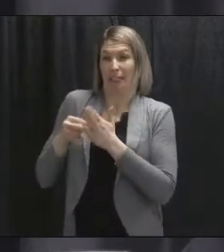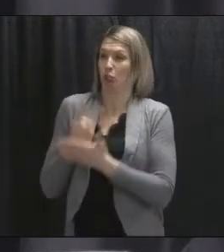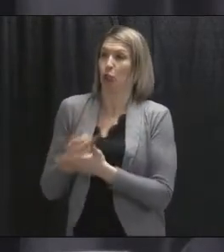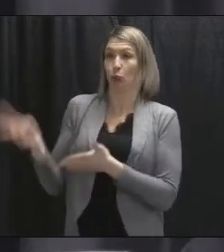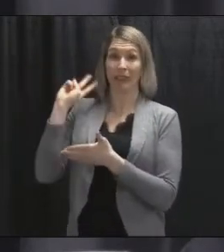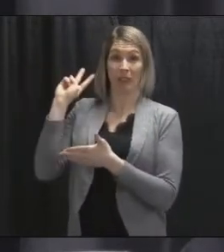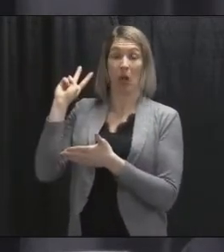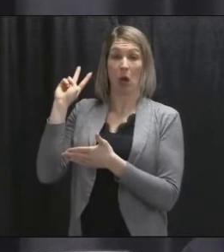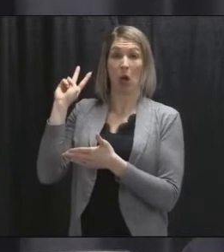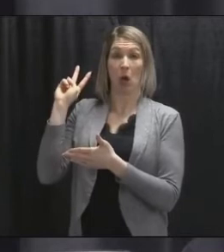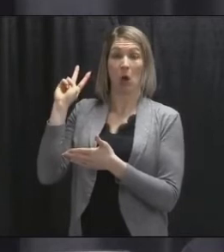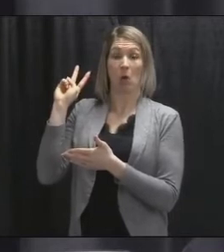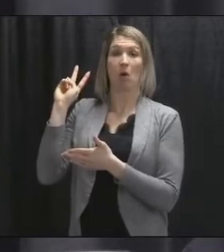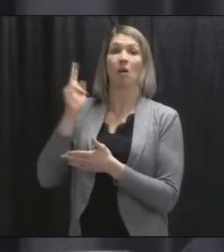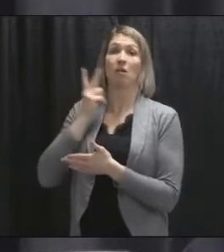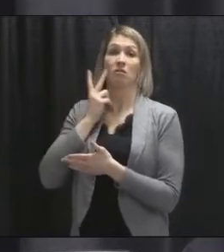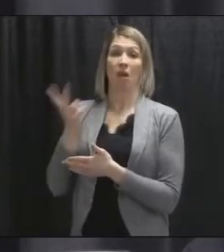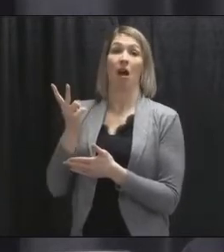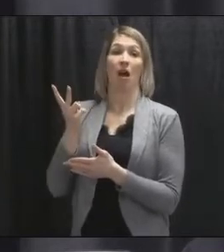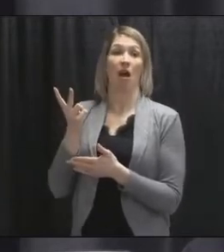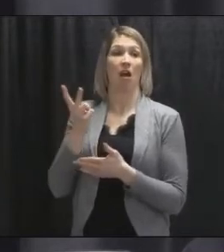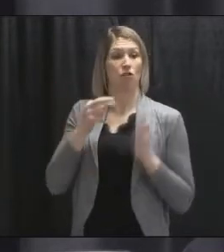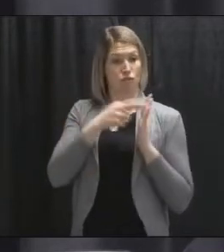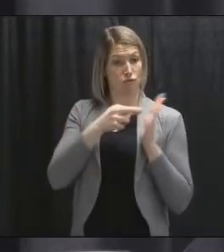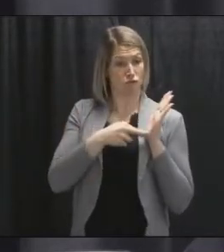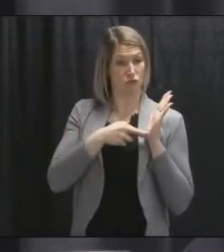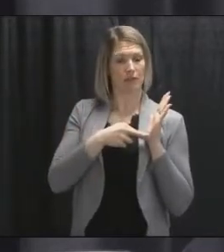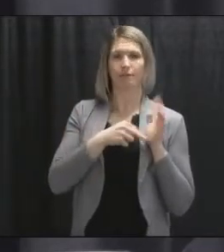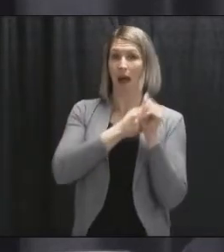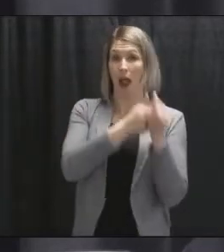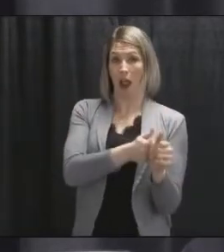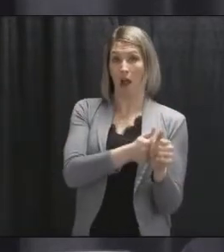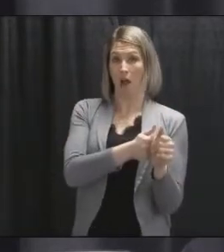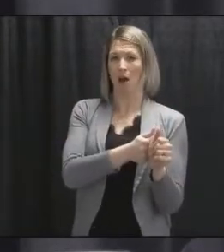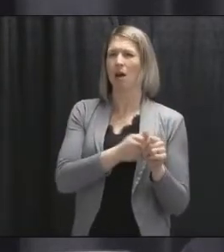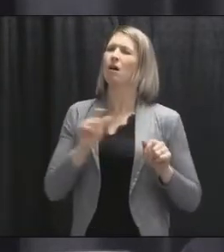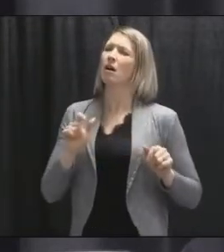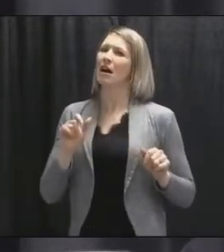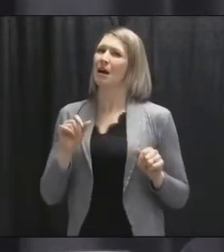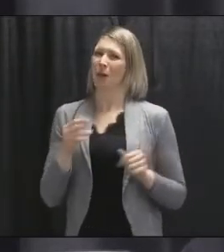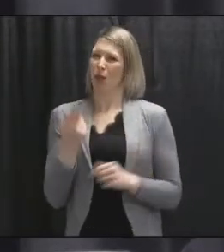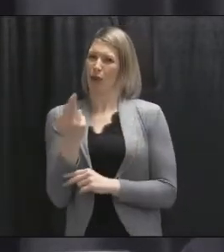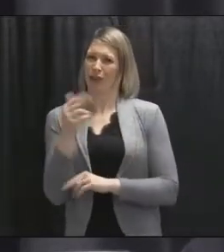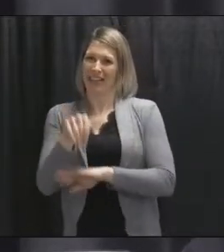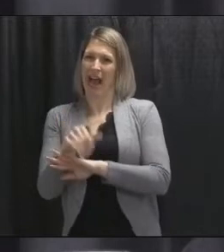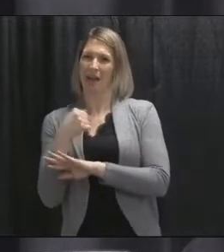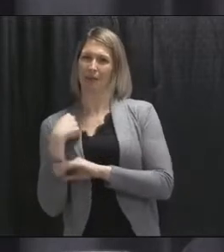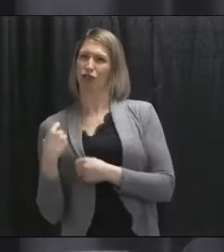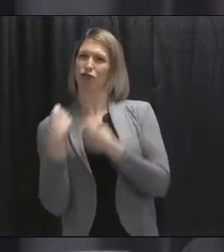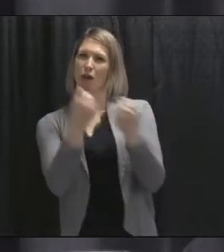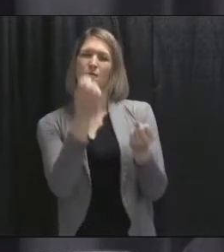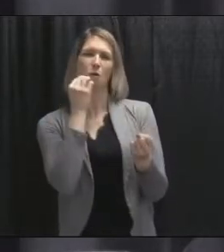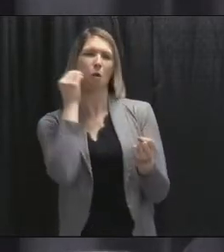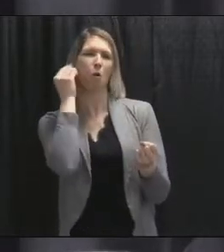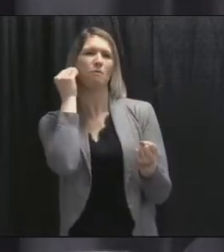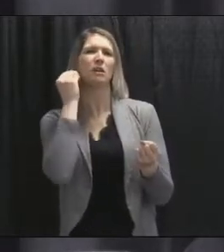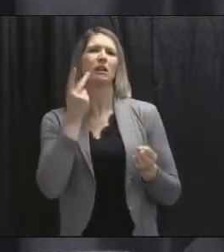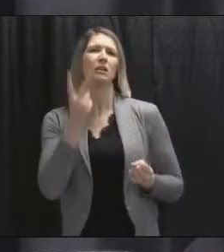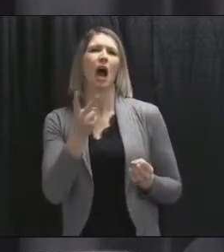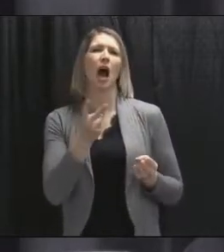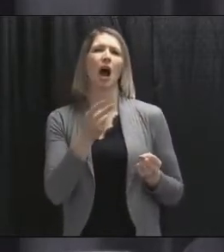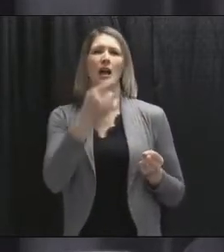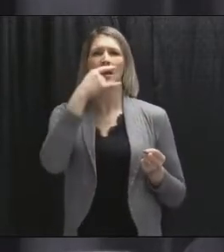Thursday night, I was struck at Woods access points by large clumps of vehicles, and I worry that there are people off there